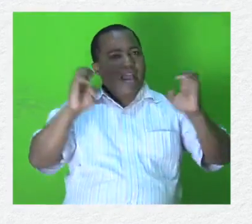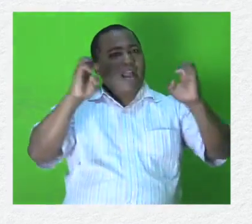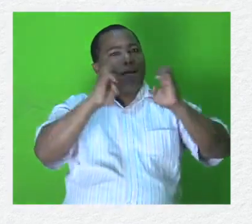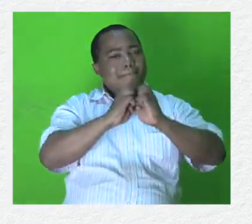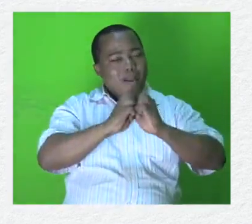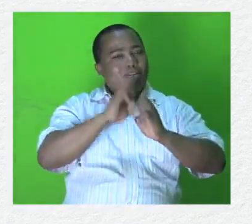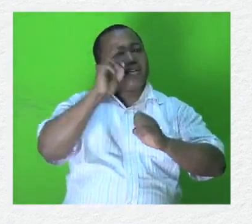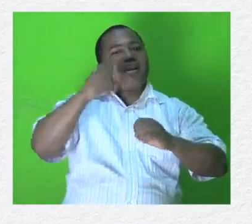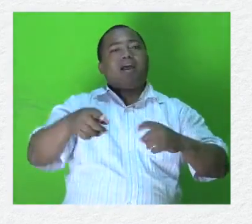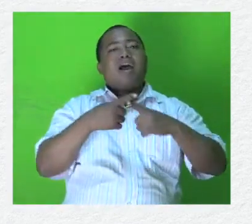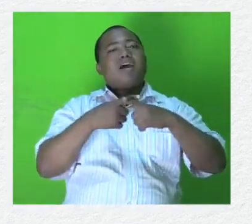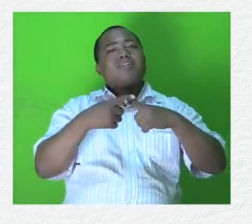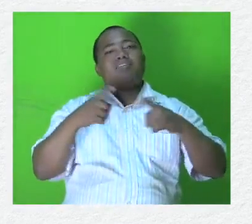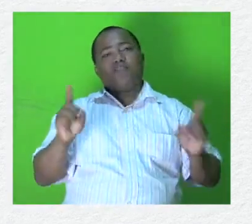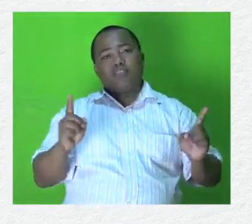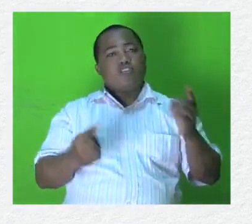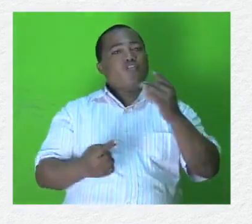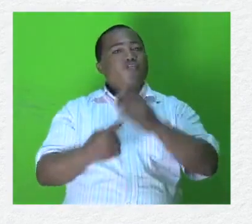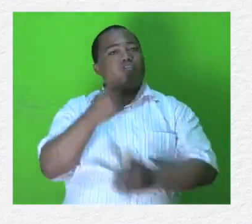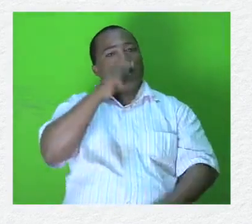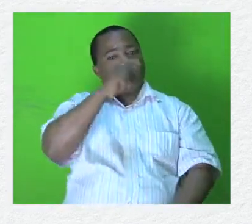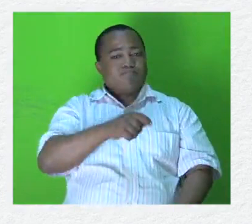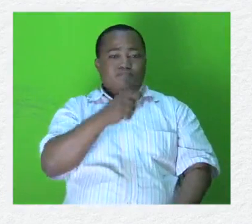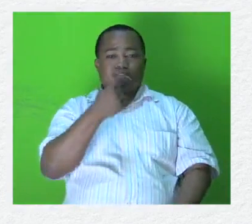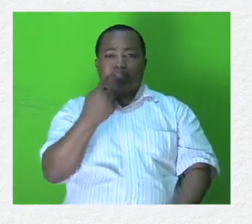are different from the individuals.